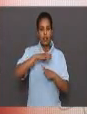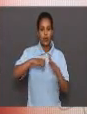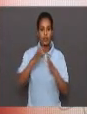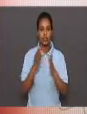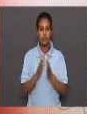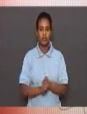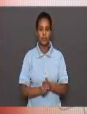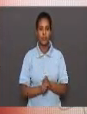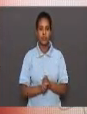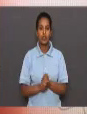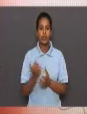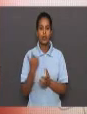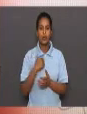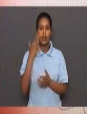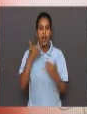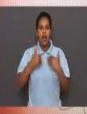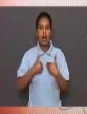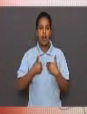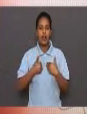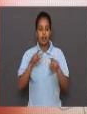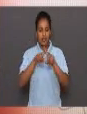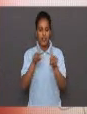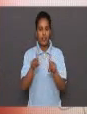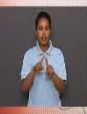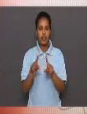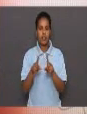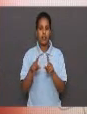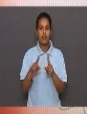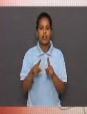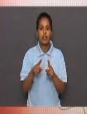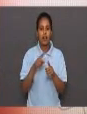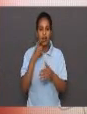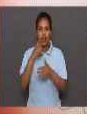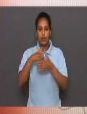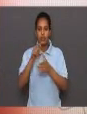electrodes, we will have a different outcome.